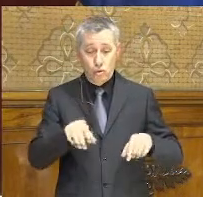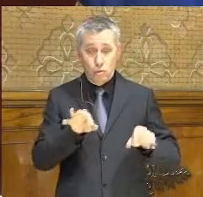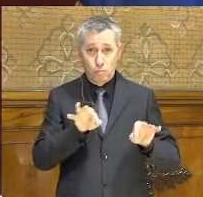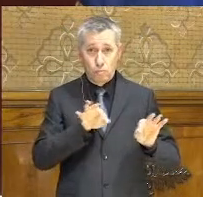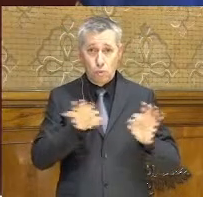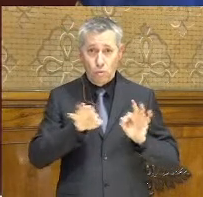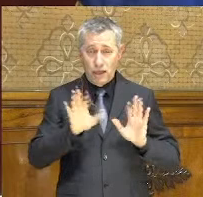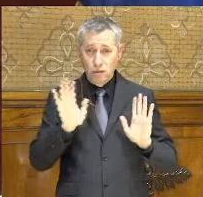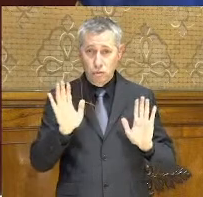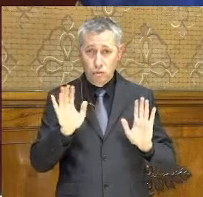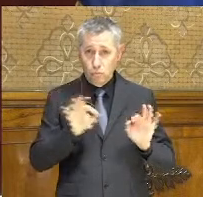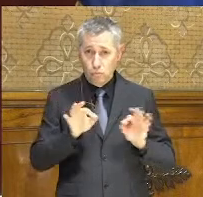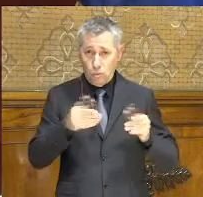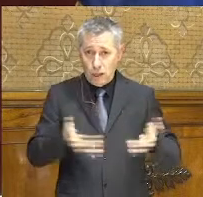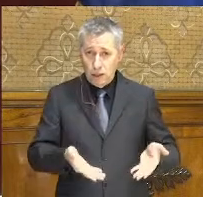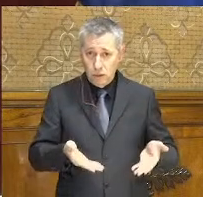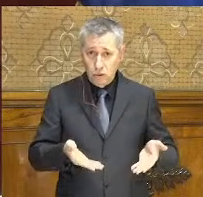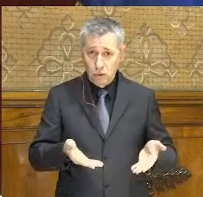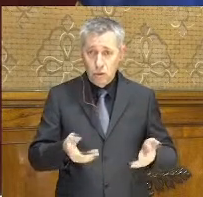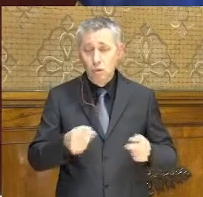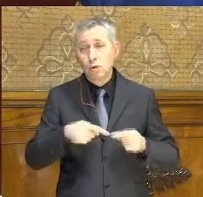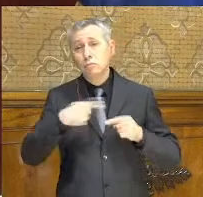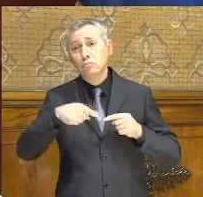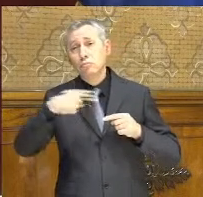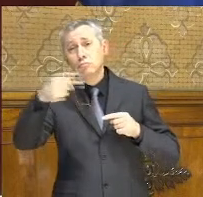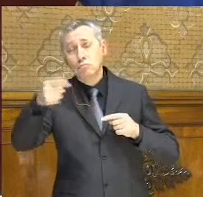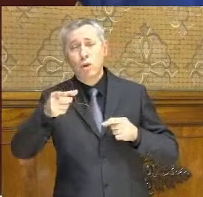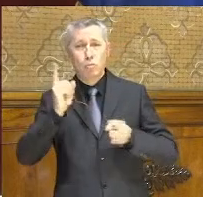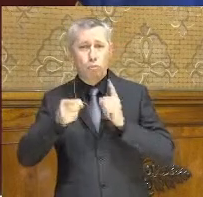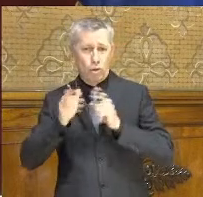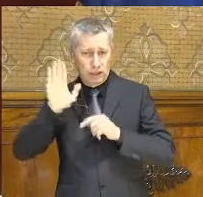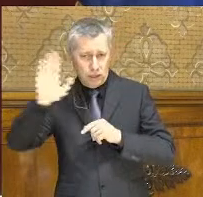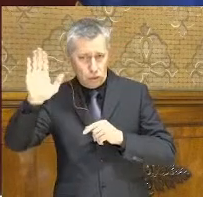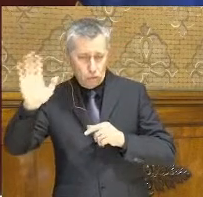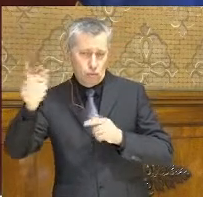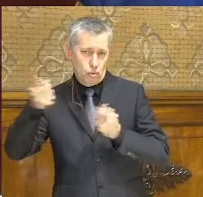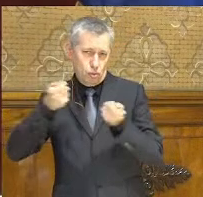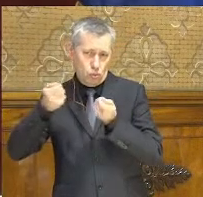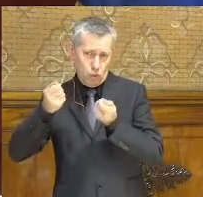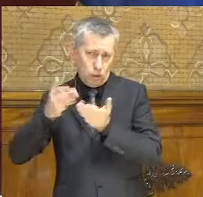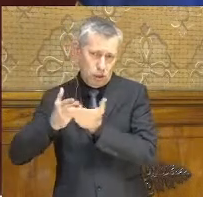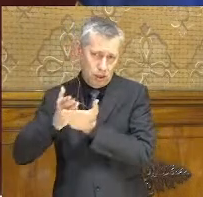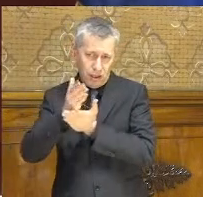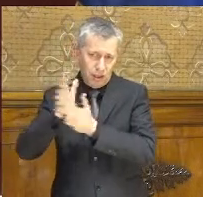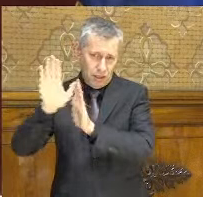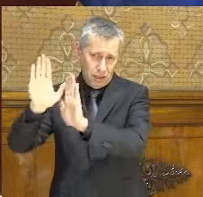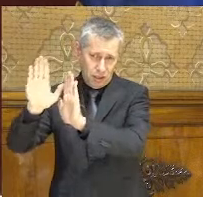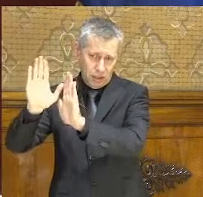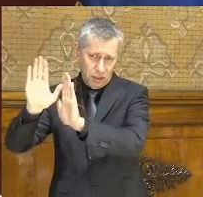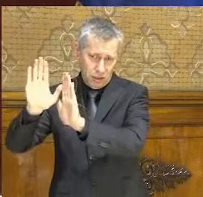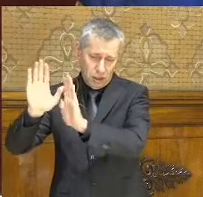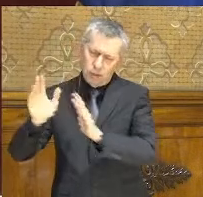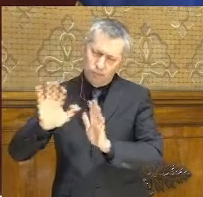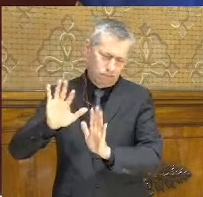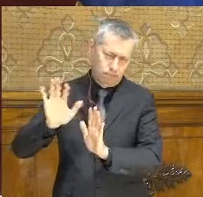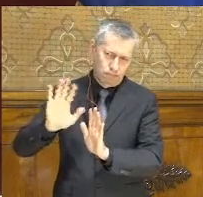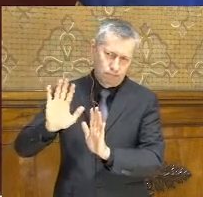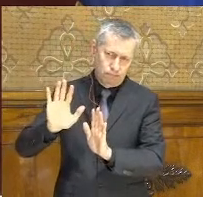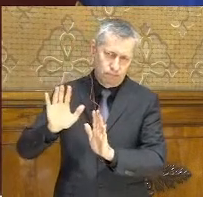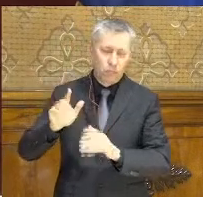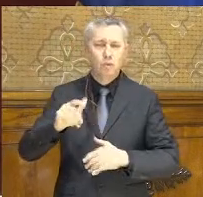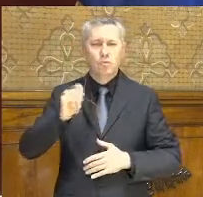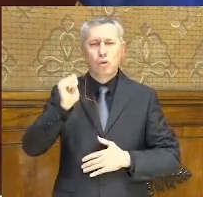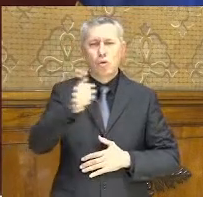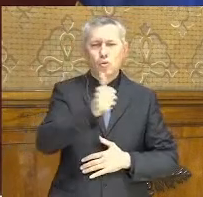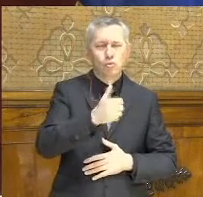and political direction. It bewilders us and renders us belated to ourselves. Our